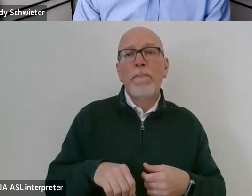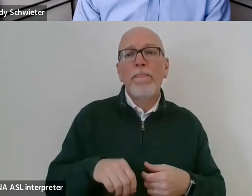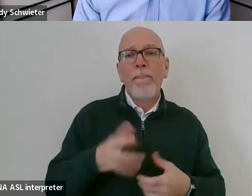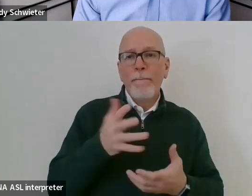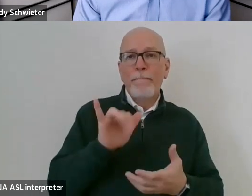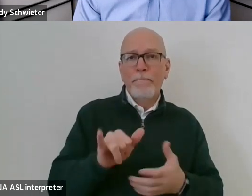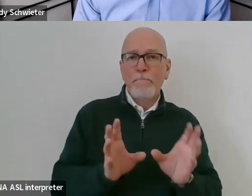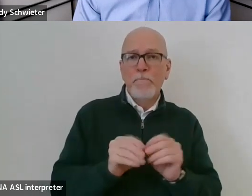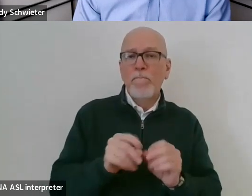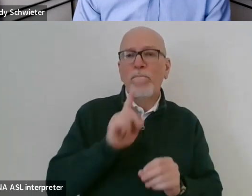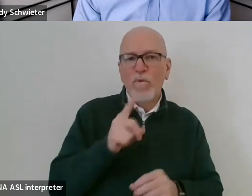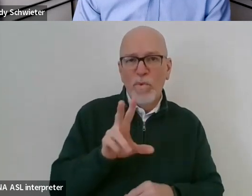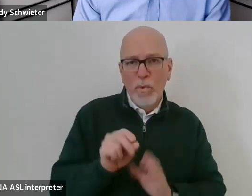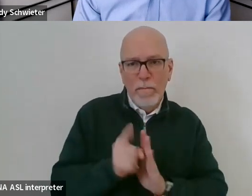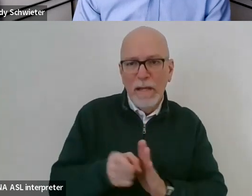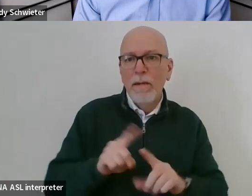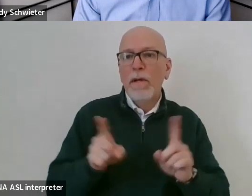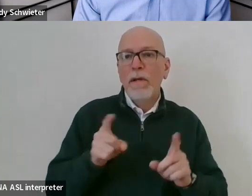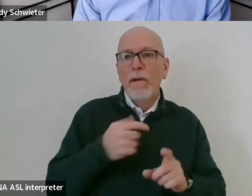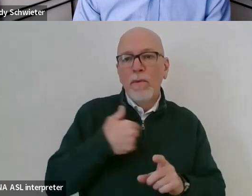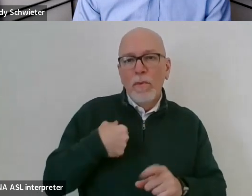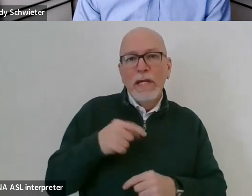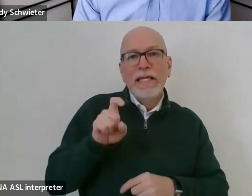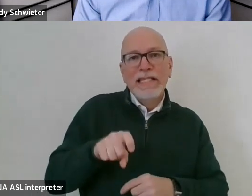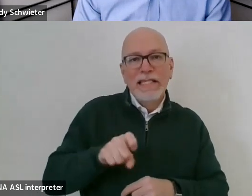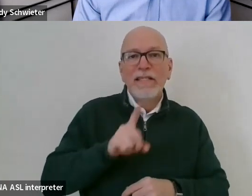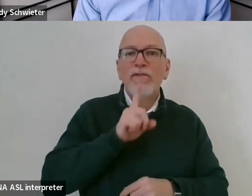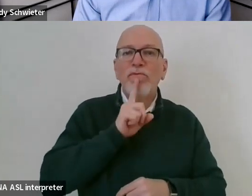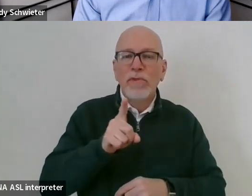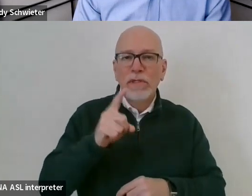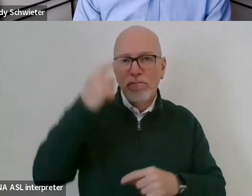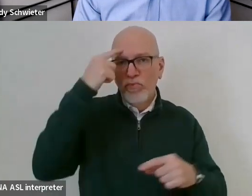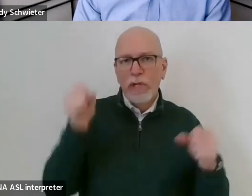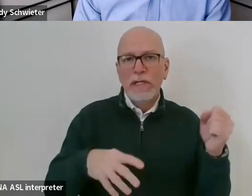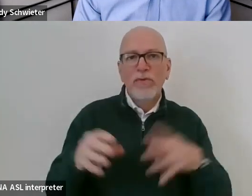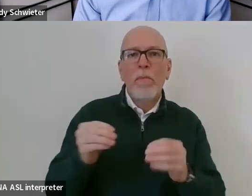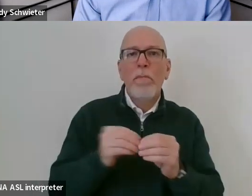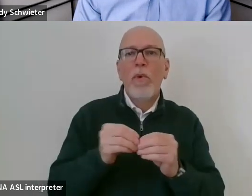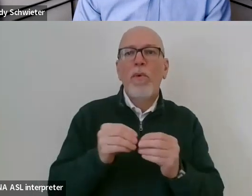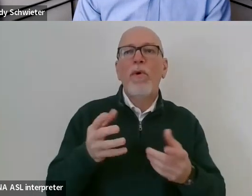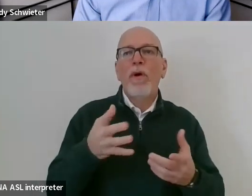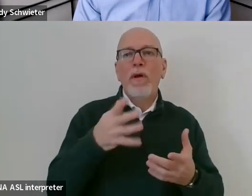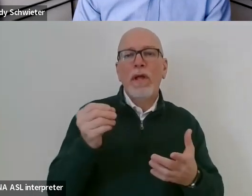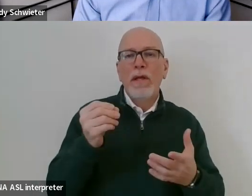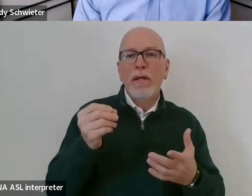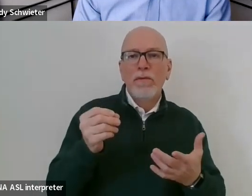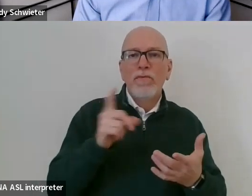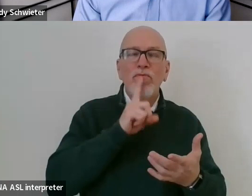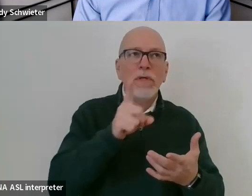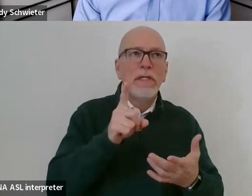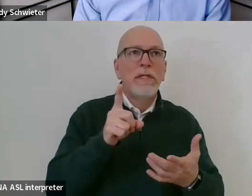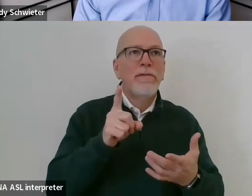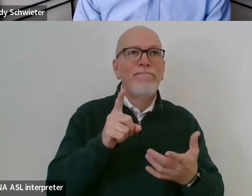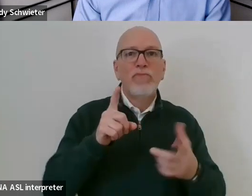These meetings, this is only 30 minutes, but we need to really brainstorm more and really